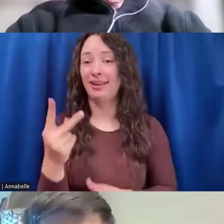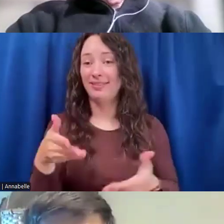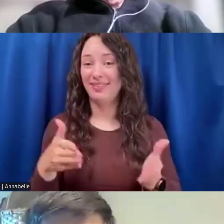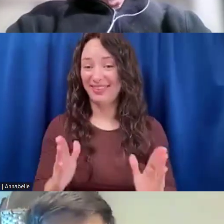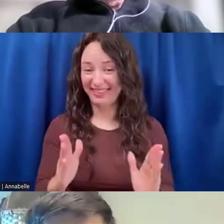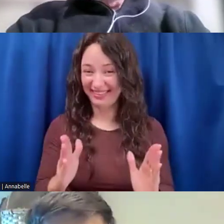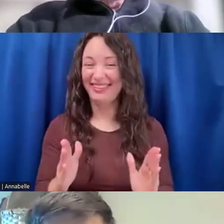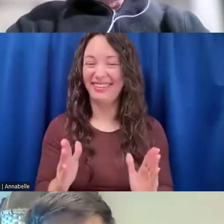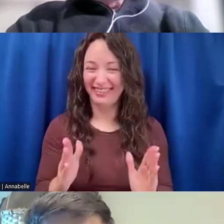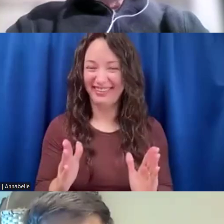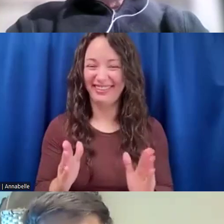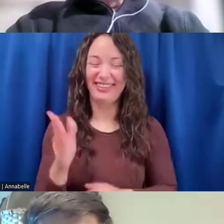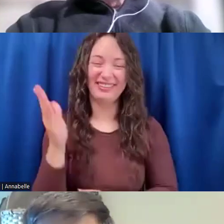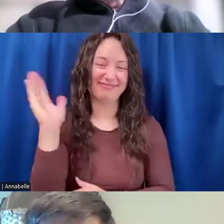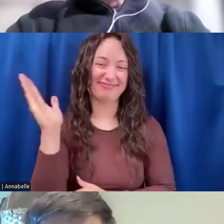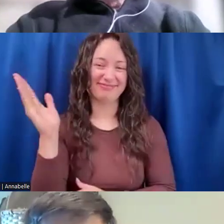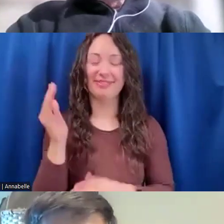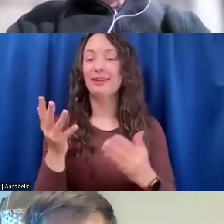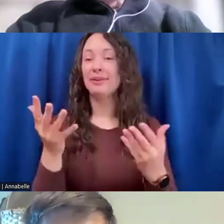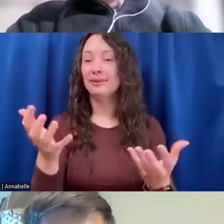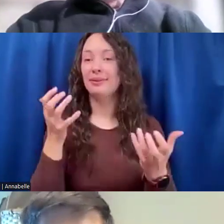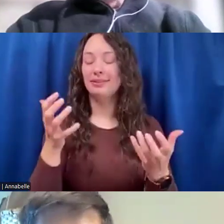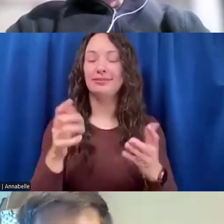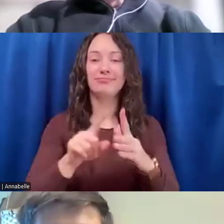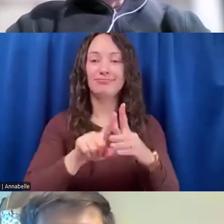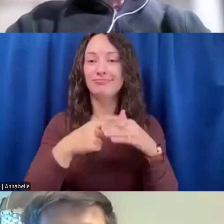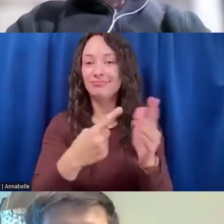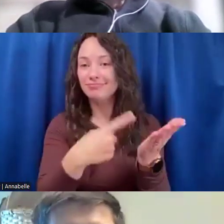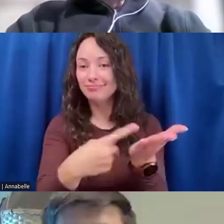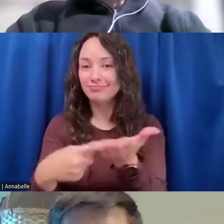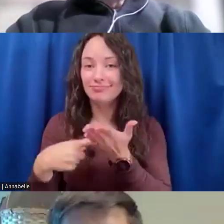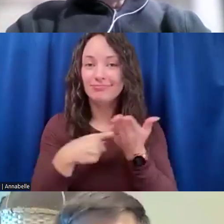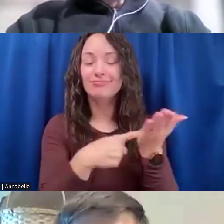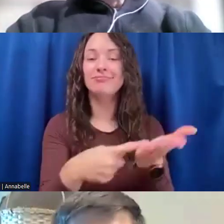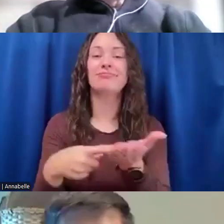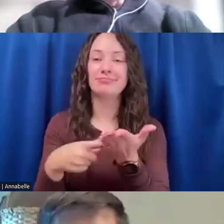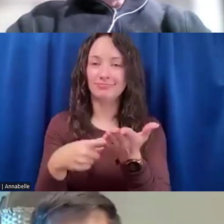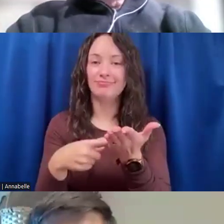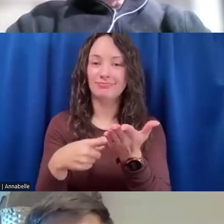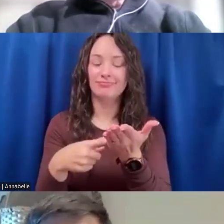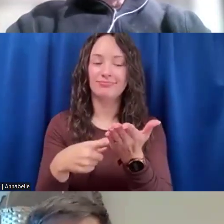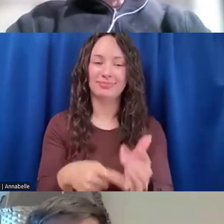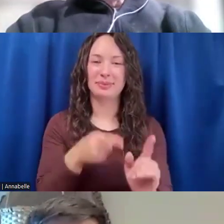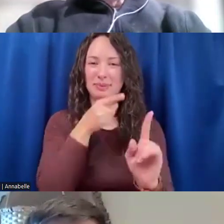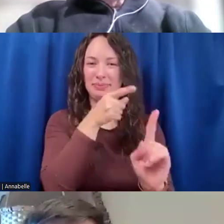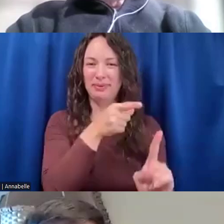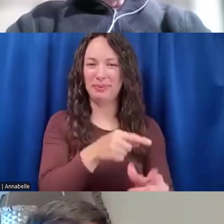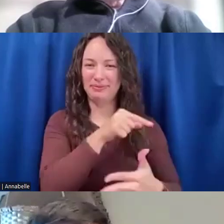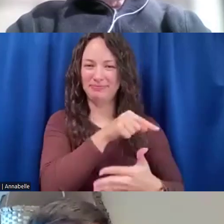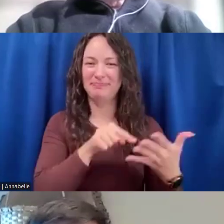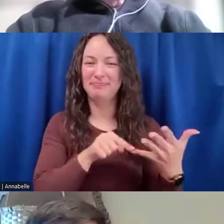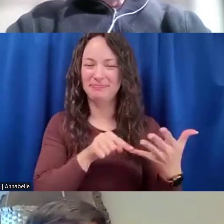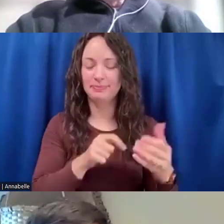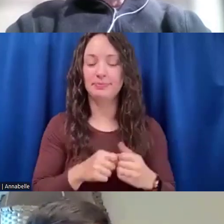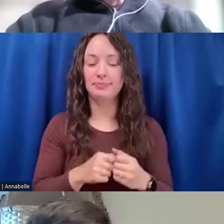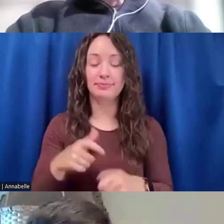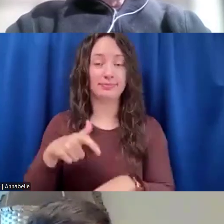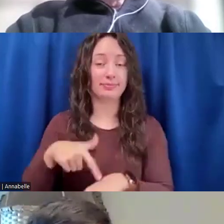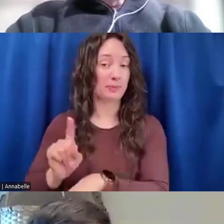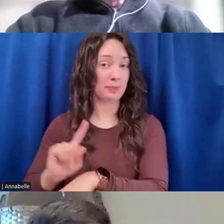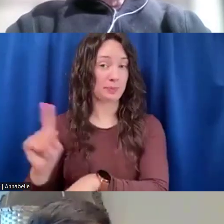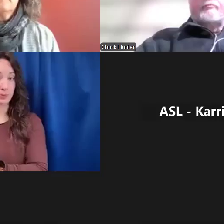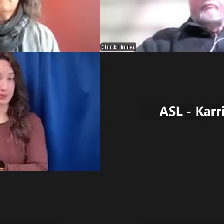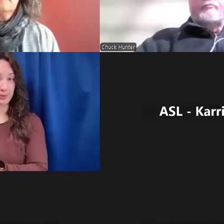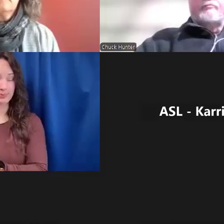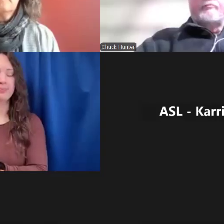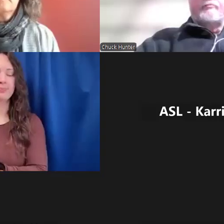here, but we want to kind of generate a conversation among some of these key points. And then at 1 o'clock, we'll start looking